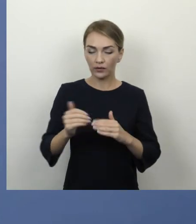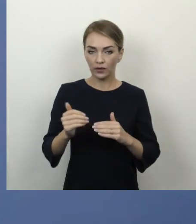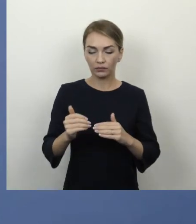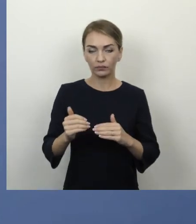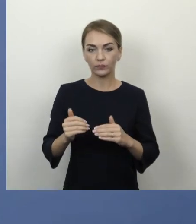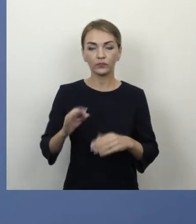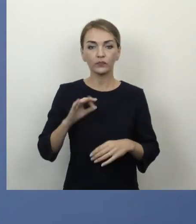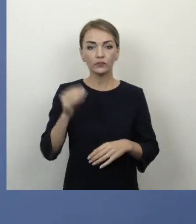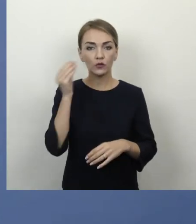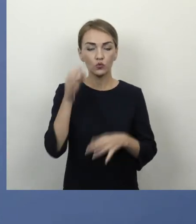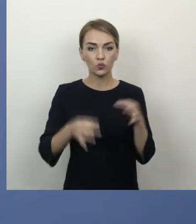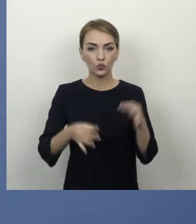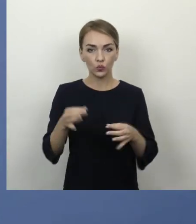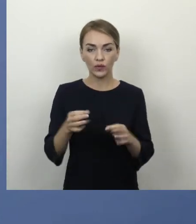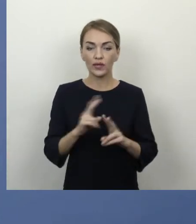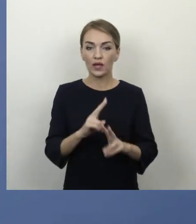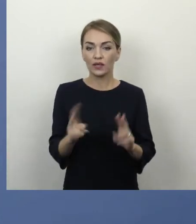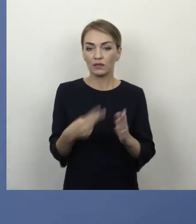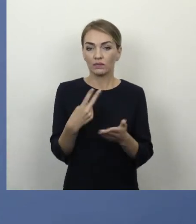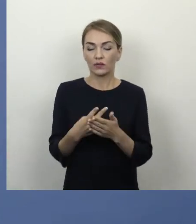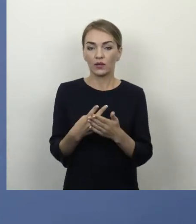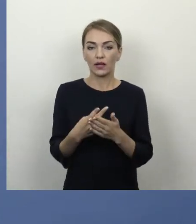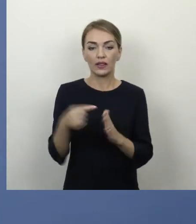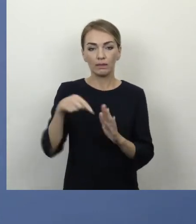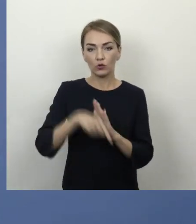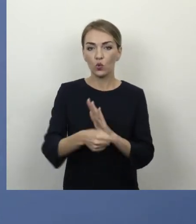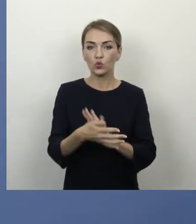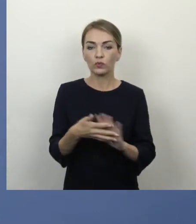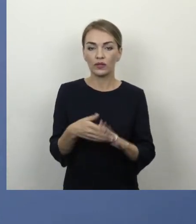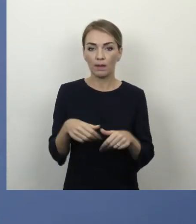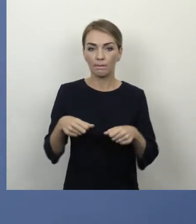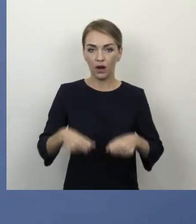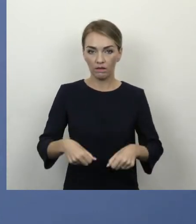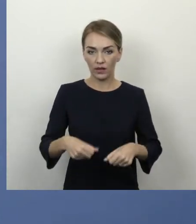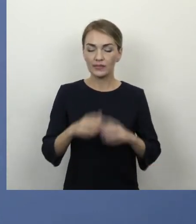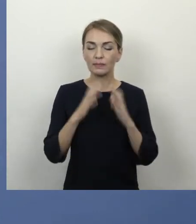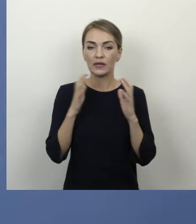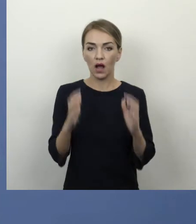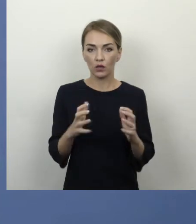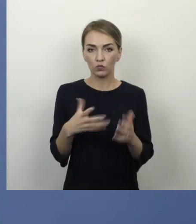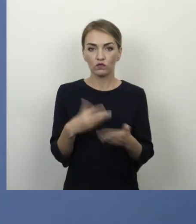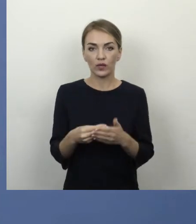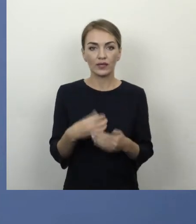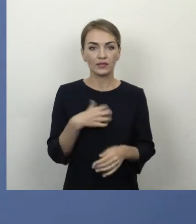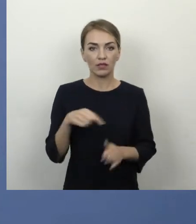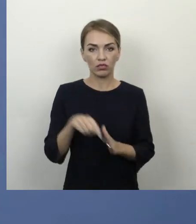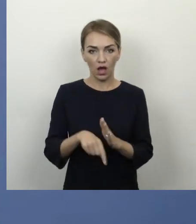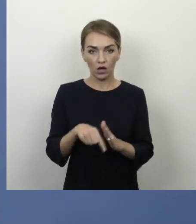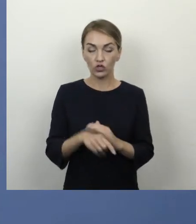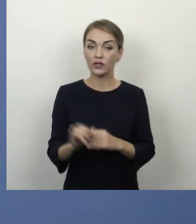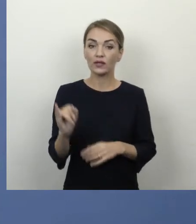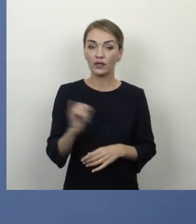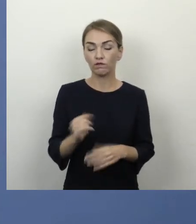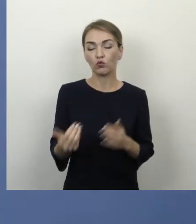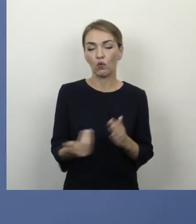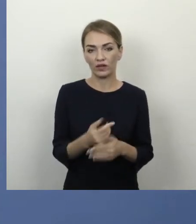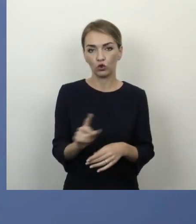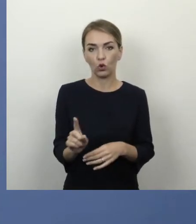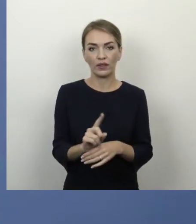And the case law and the legal positions of the Supreme Court will still